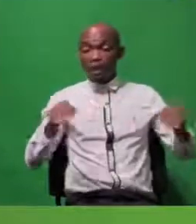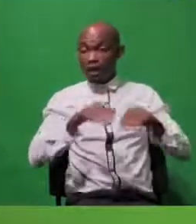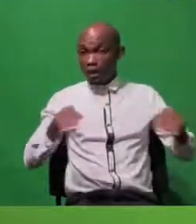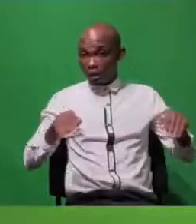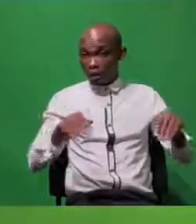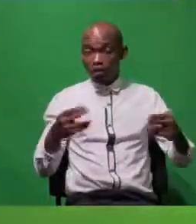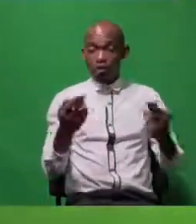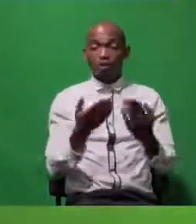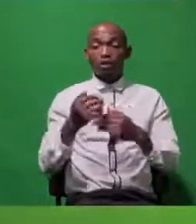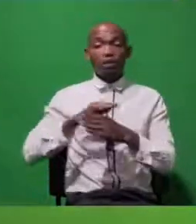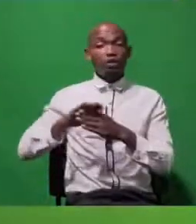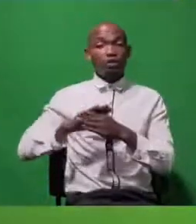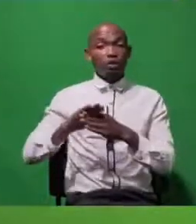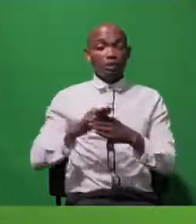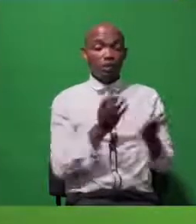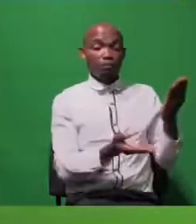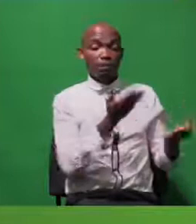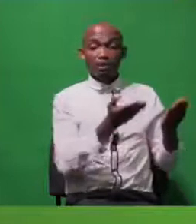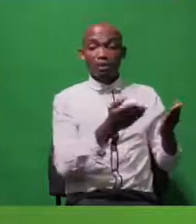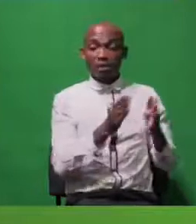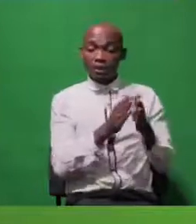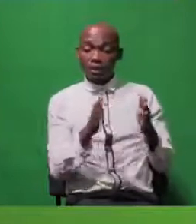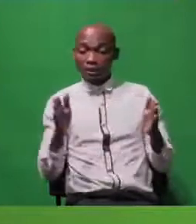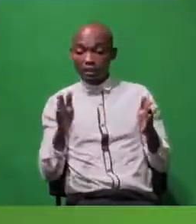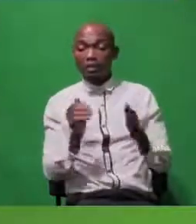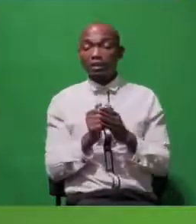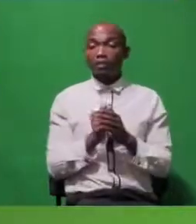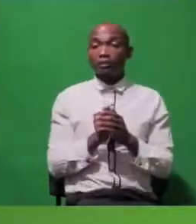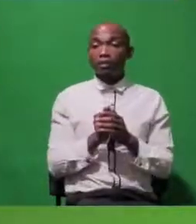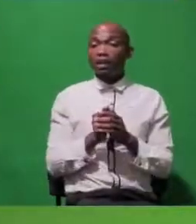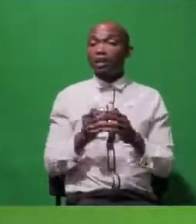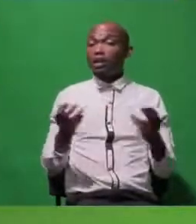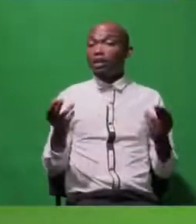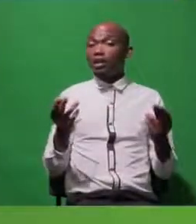measuring the distance. And we can